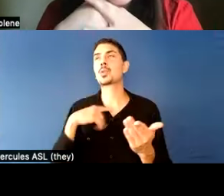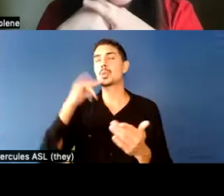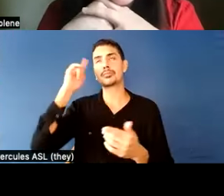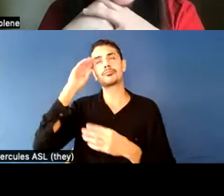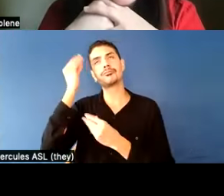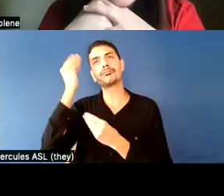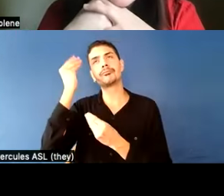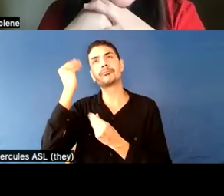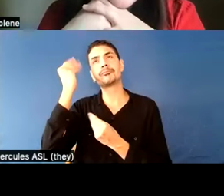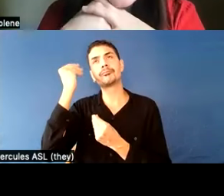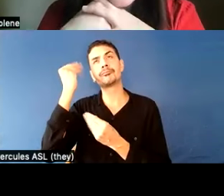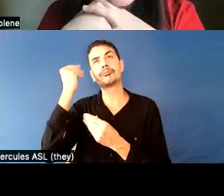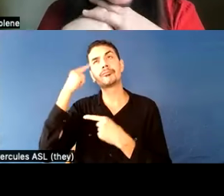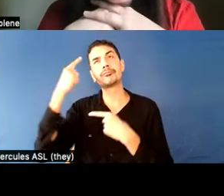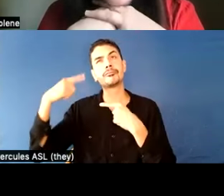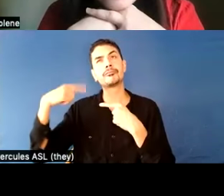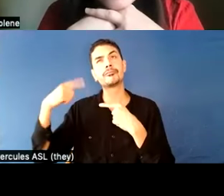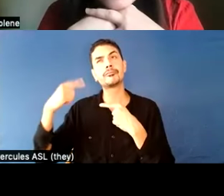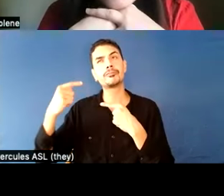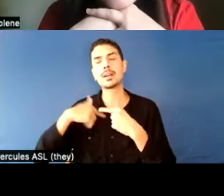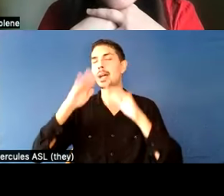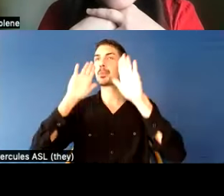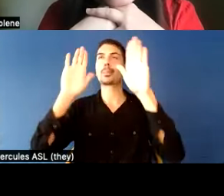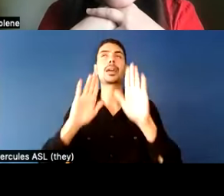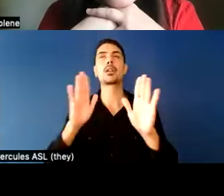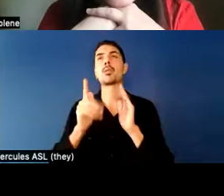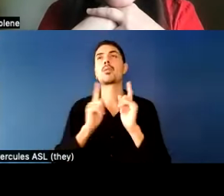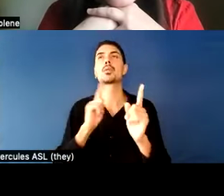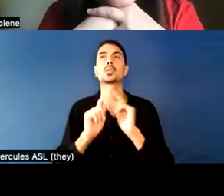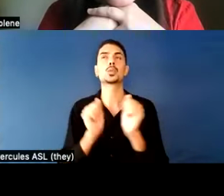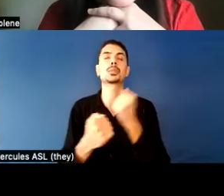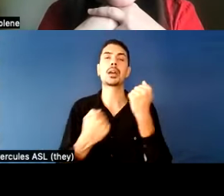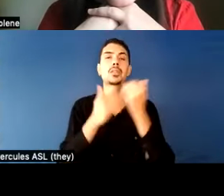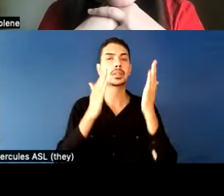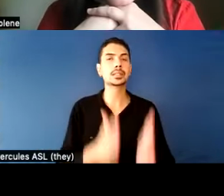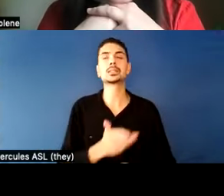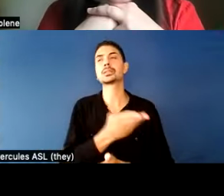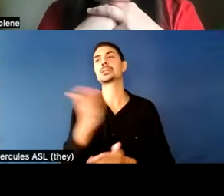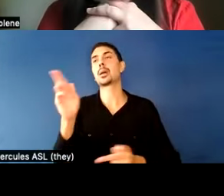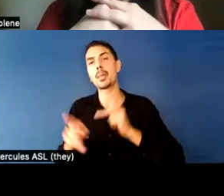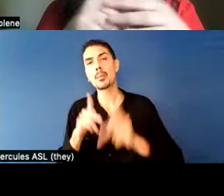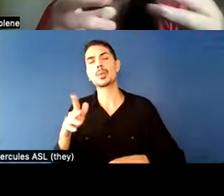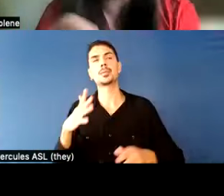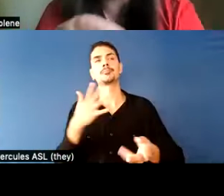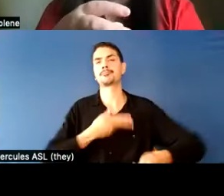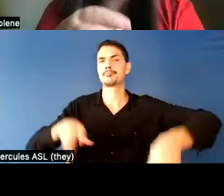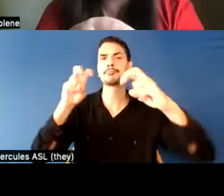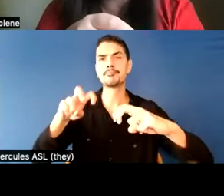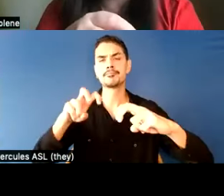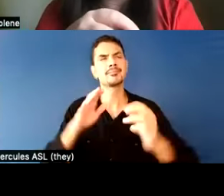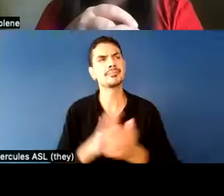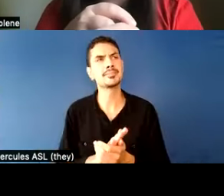more about, and I've had some really amazing conversations with advocates and folks about how can we bring more joy into